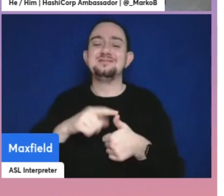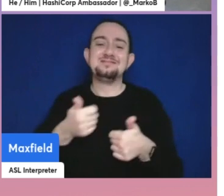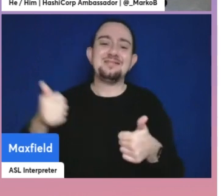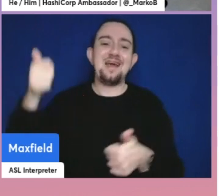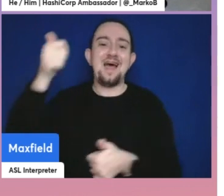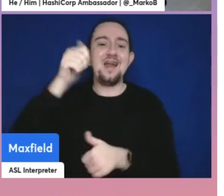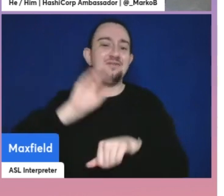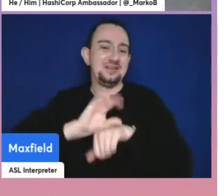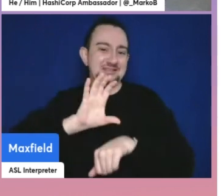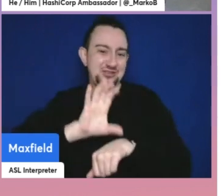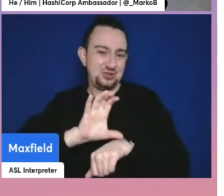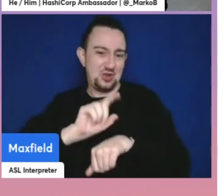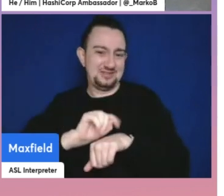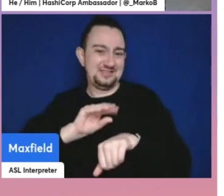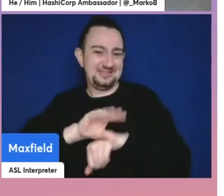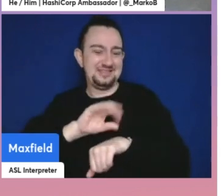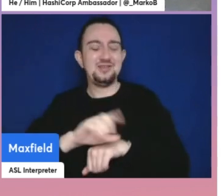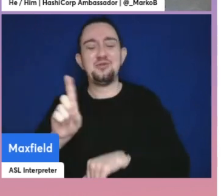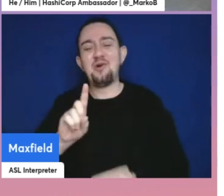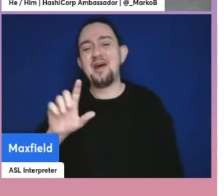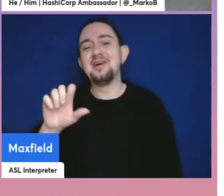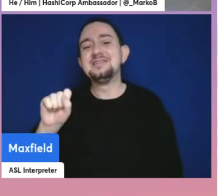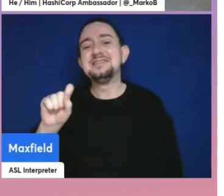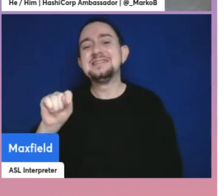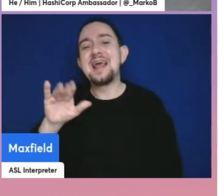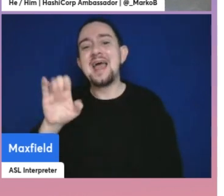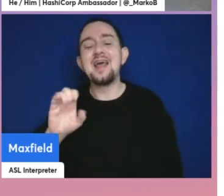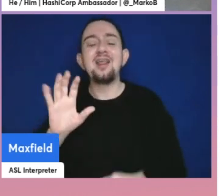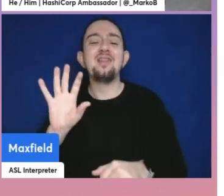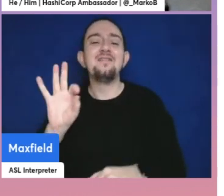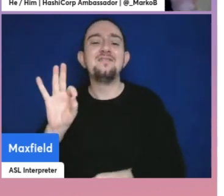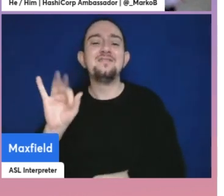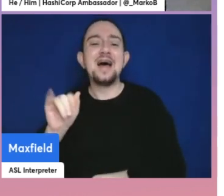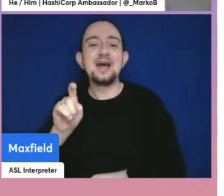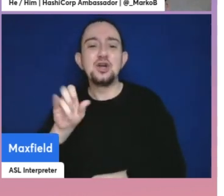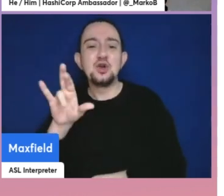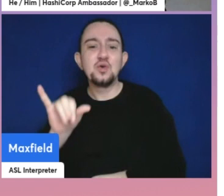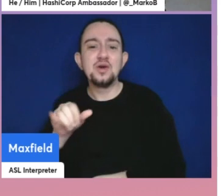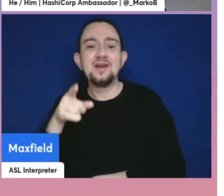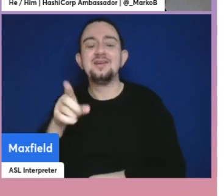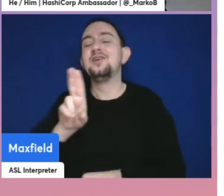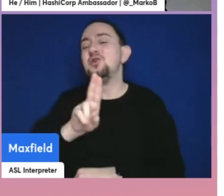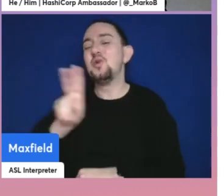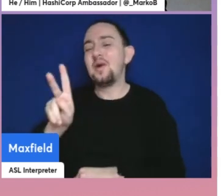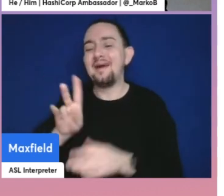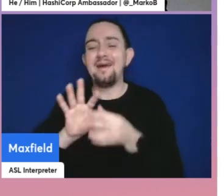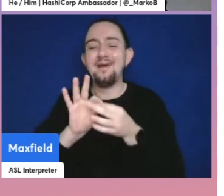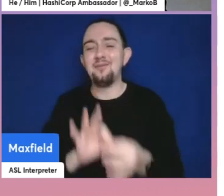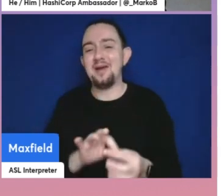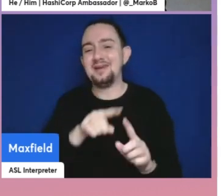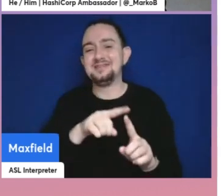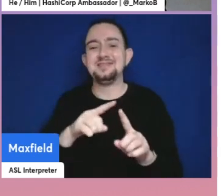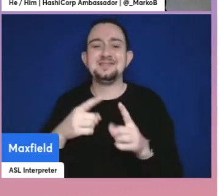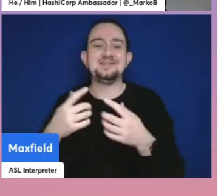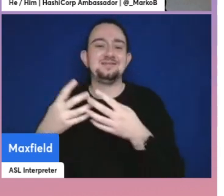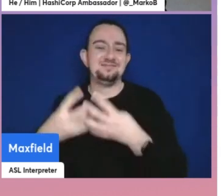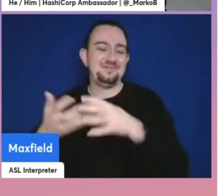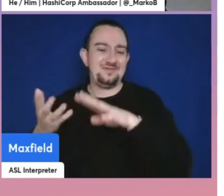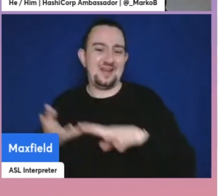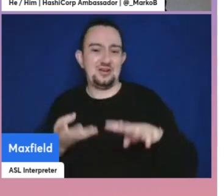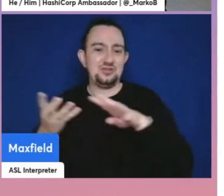Scale Factory. We are UK-based AWS consultancy specializing in SaaS B2B businesses.